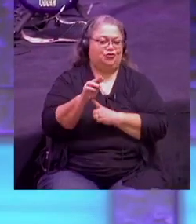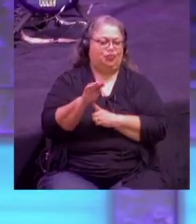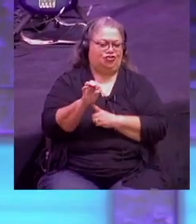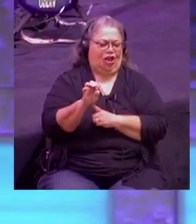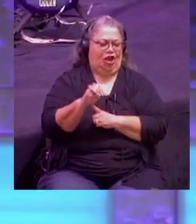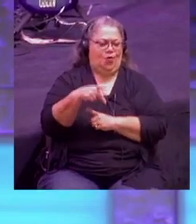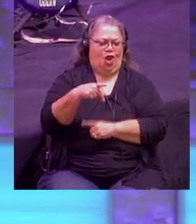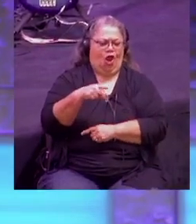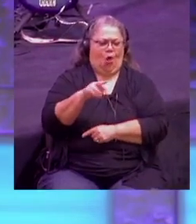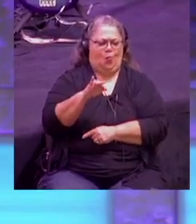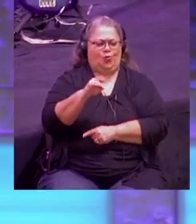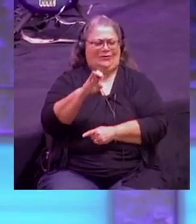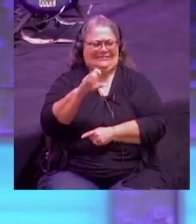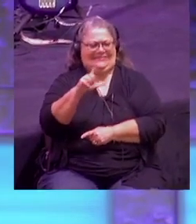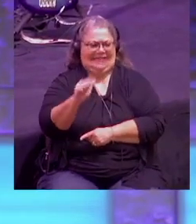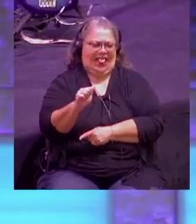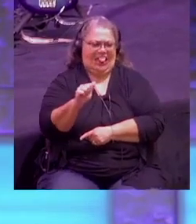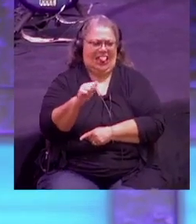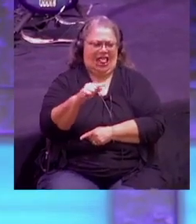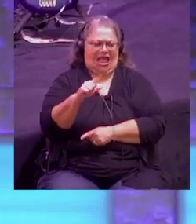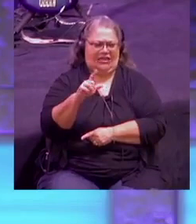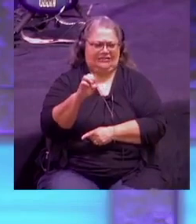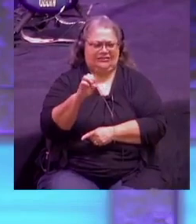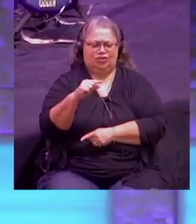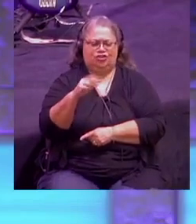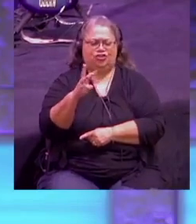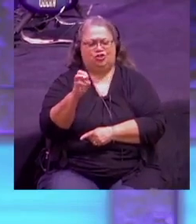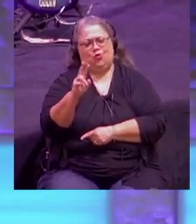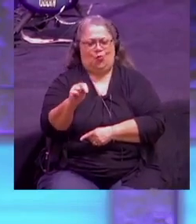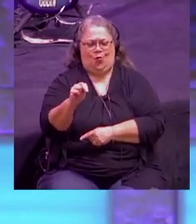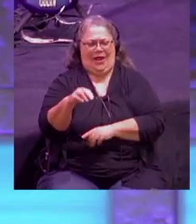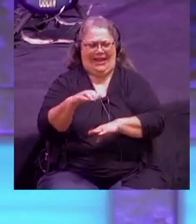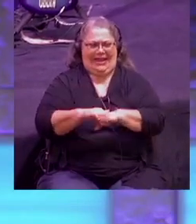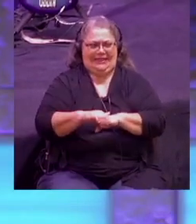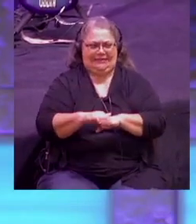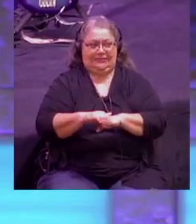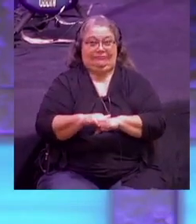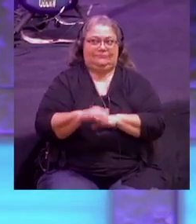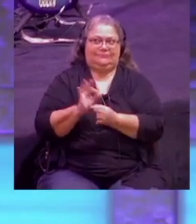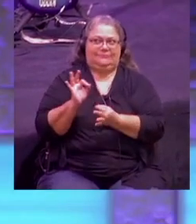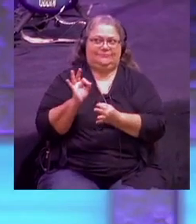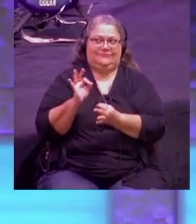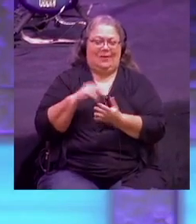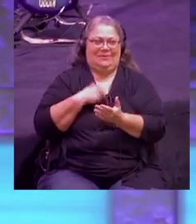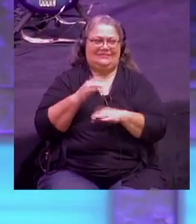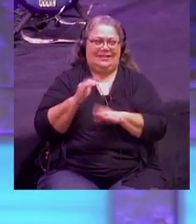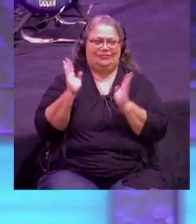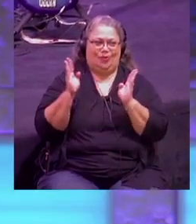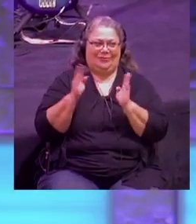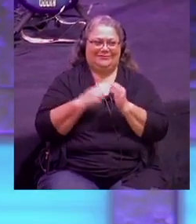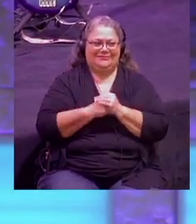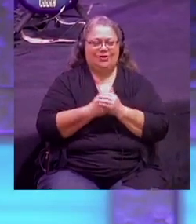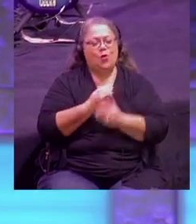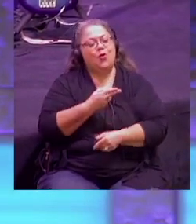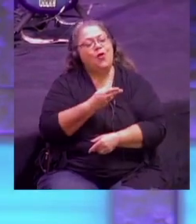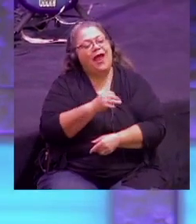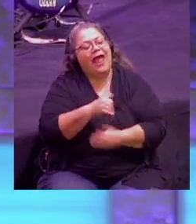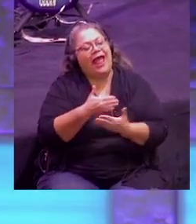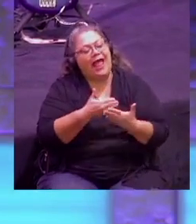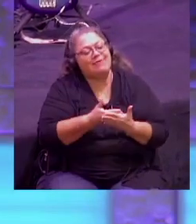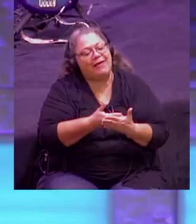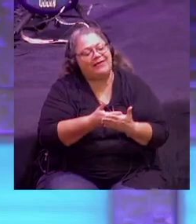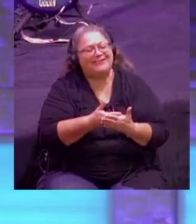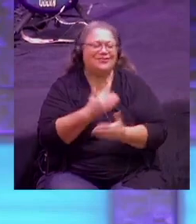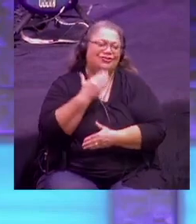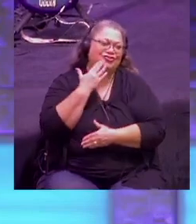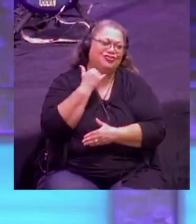Priscilla Gwen England. I knew I was in trouble. Hey, babe. I knew she was